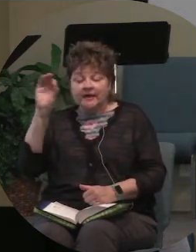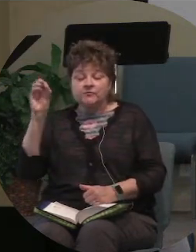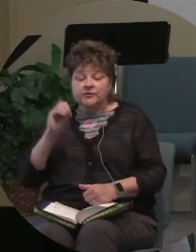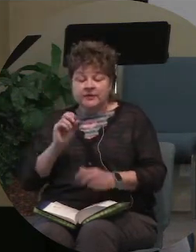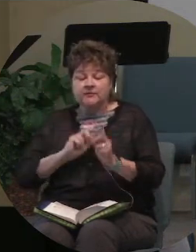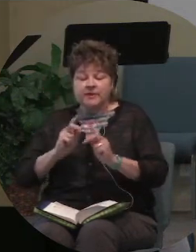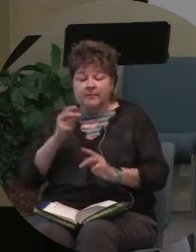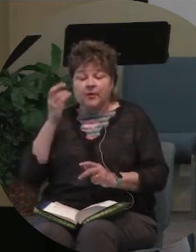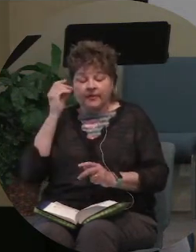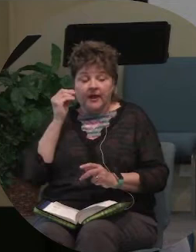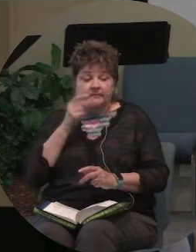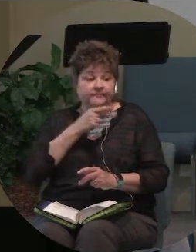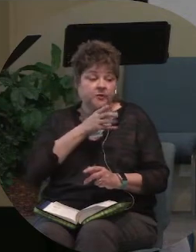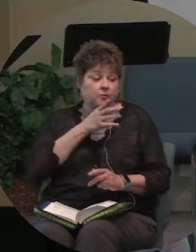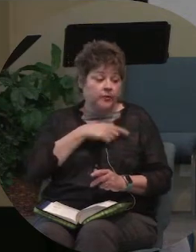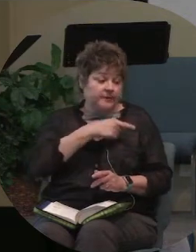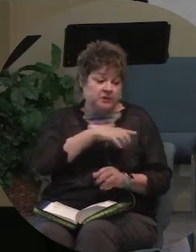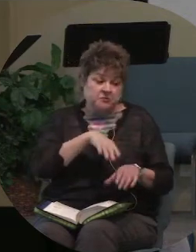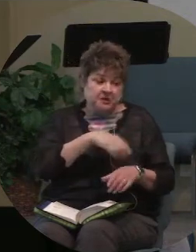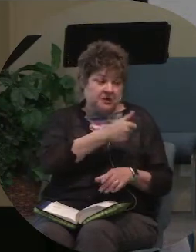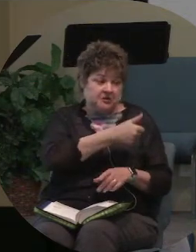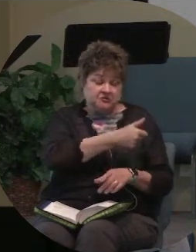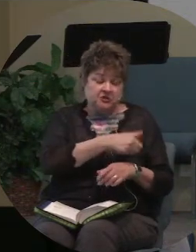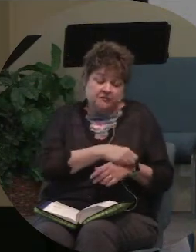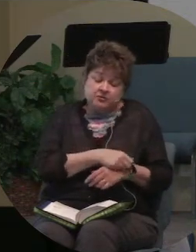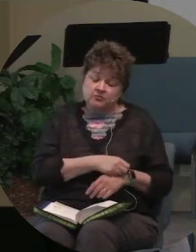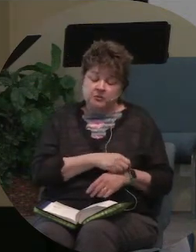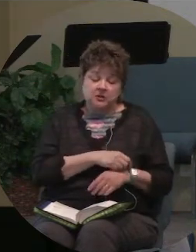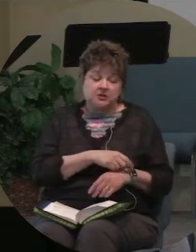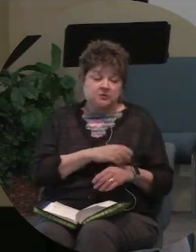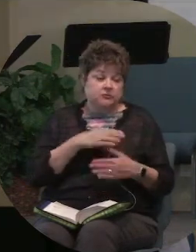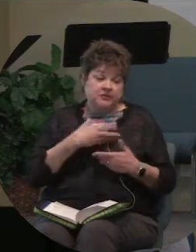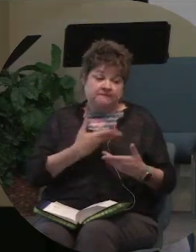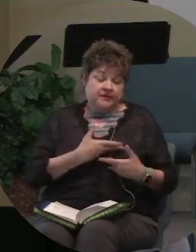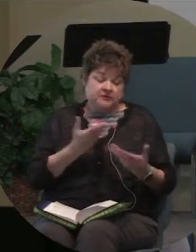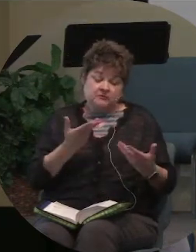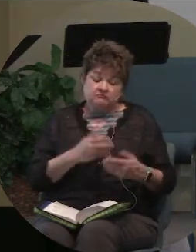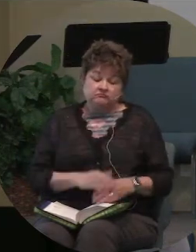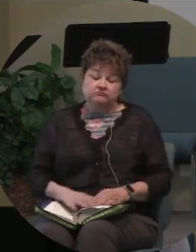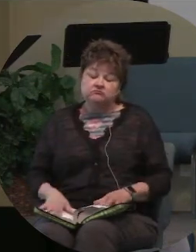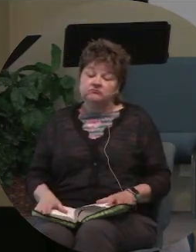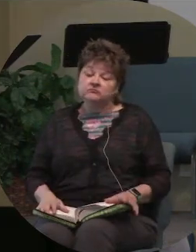ever thought. Is, lady, you did this to yourself, so why don't you just confess it?